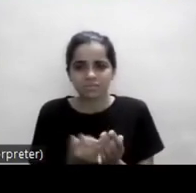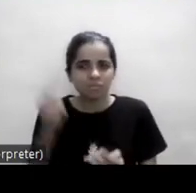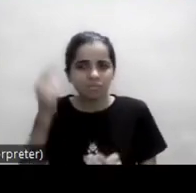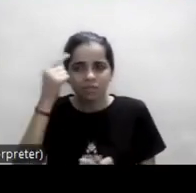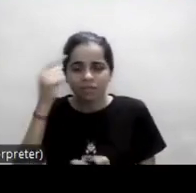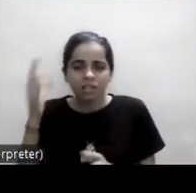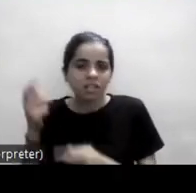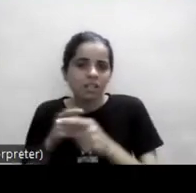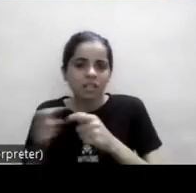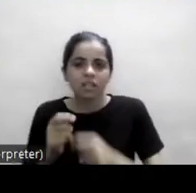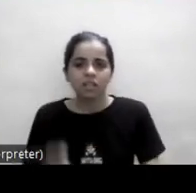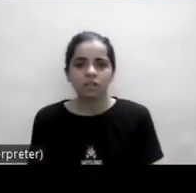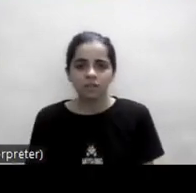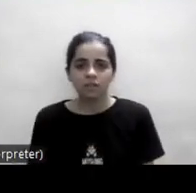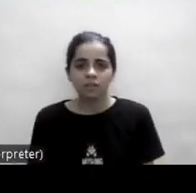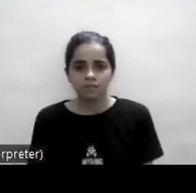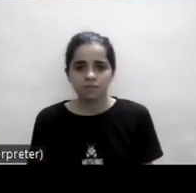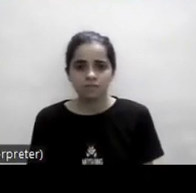unstable.